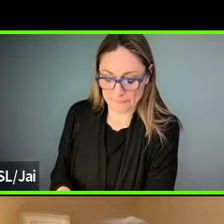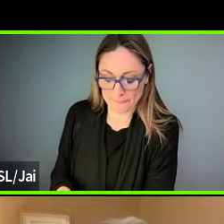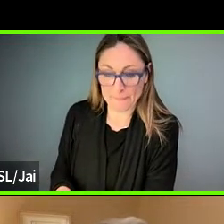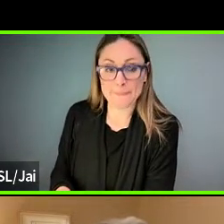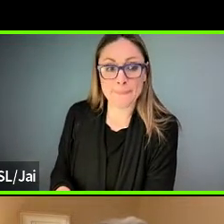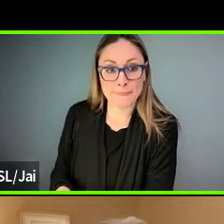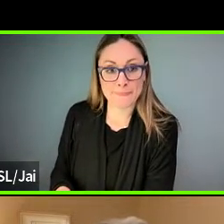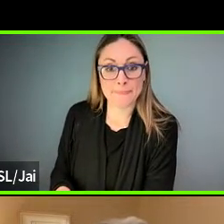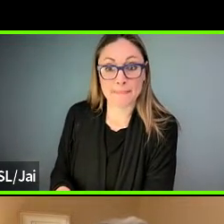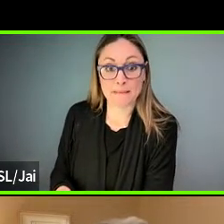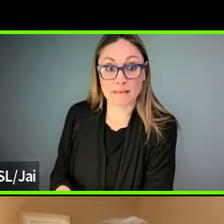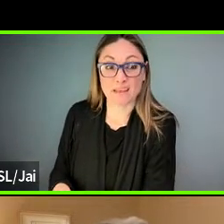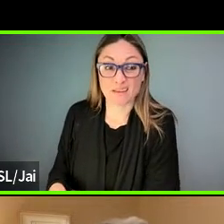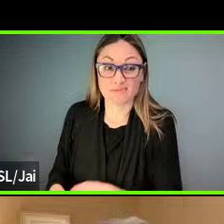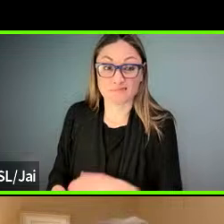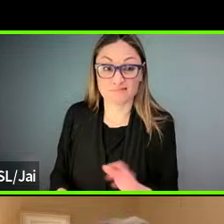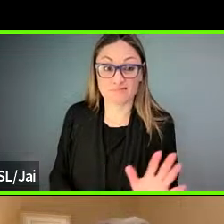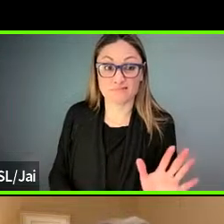like real.